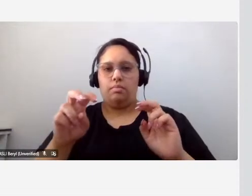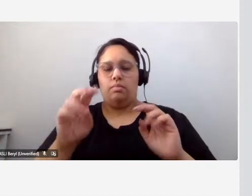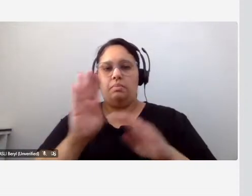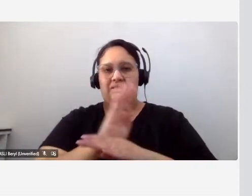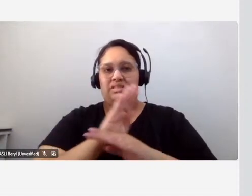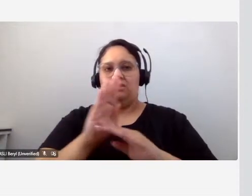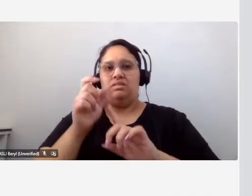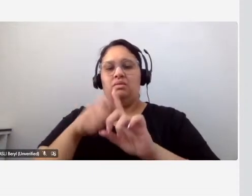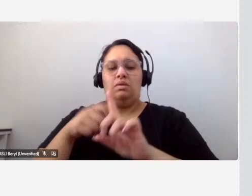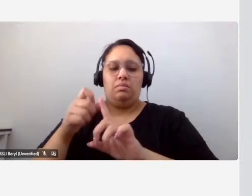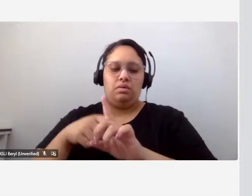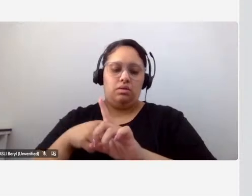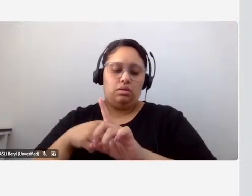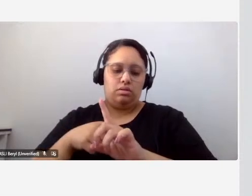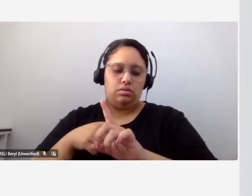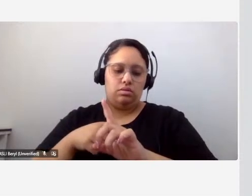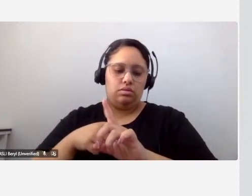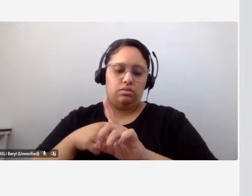people.